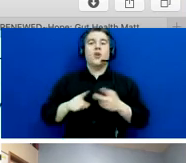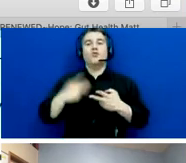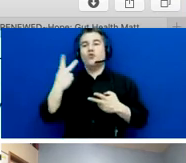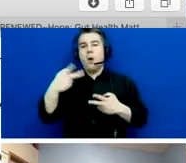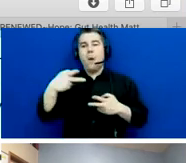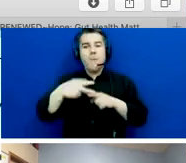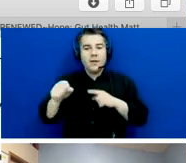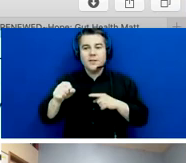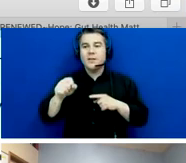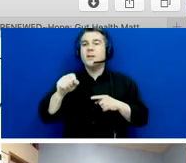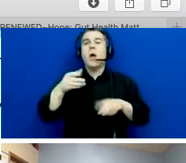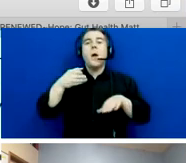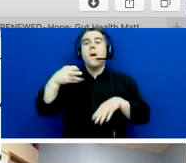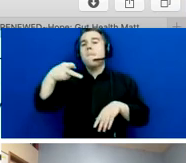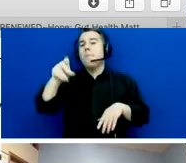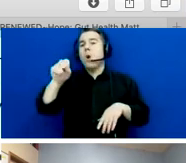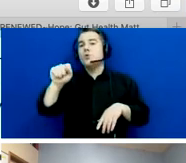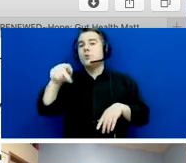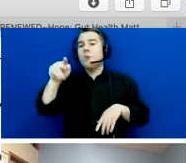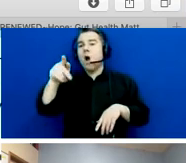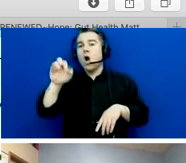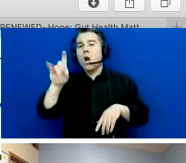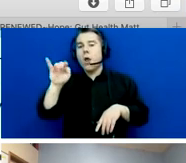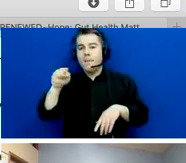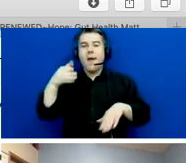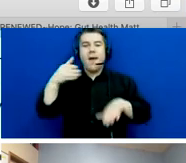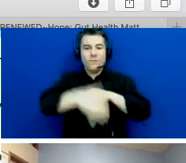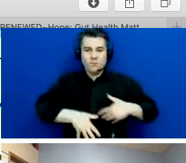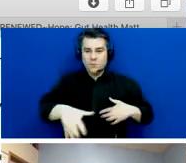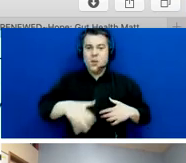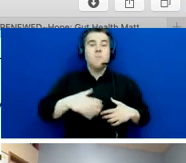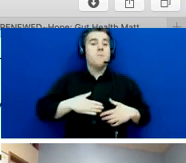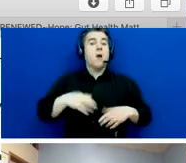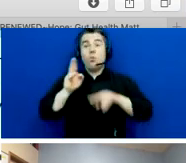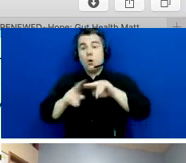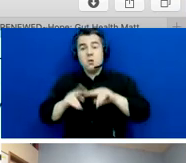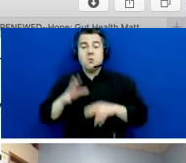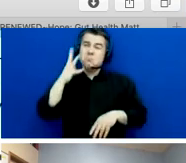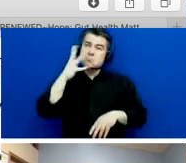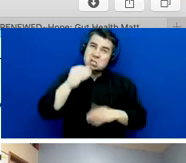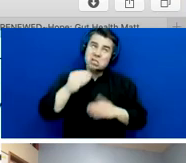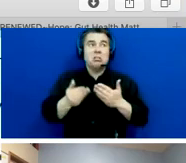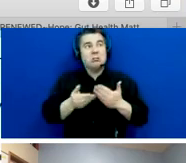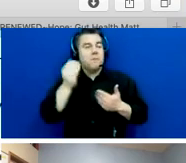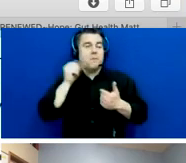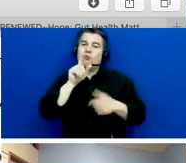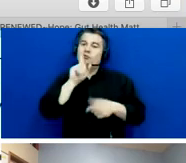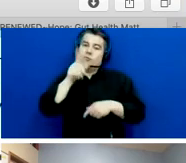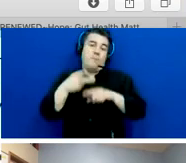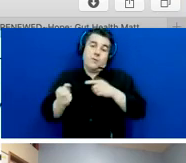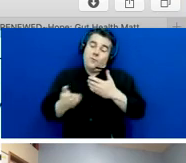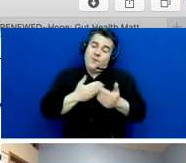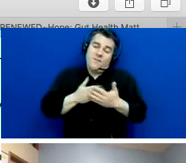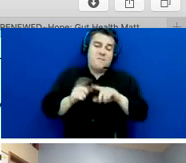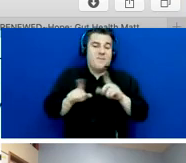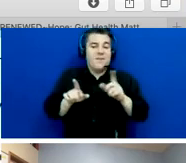been phenomenal. My weight loss has been pretty easy. Like, I don't know if that's Plexus or just whatever, but